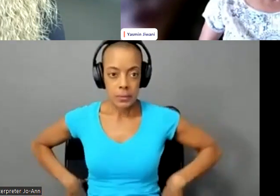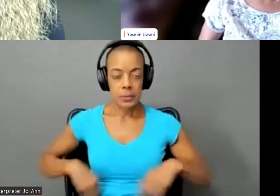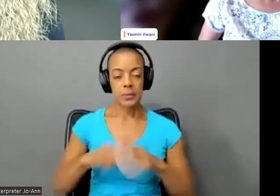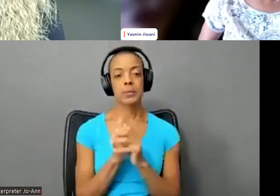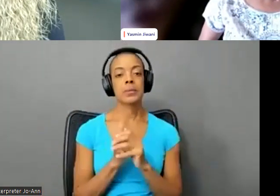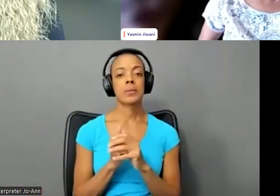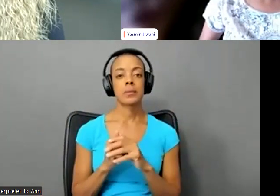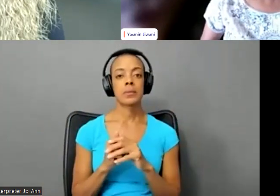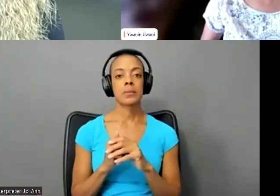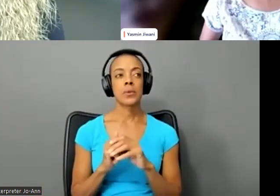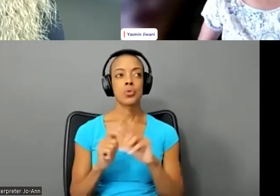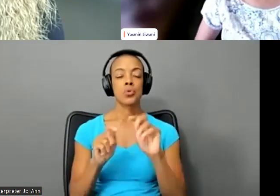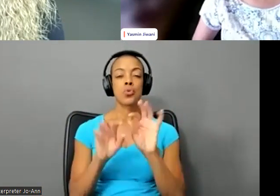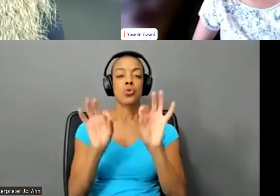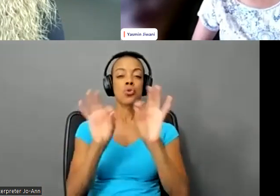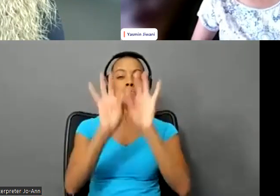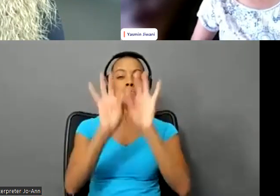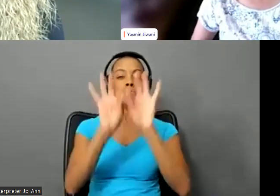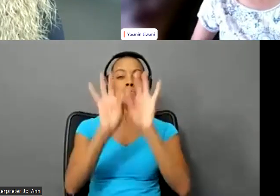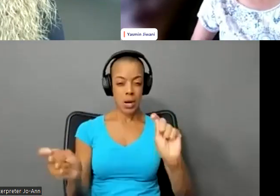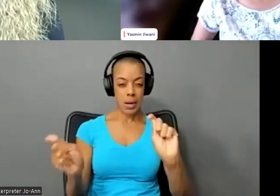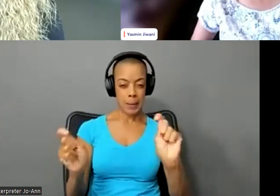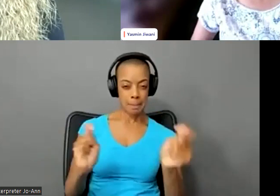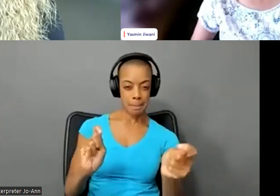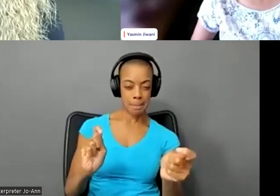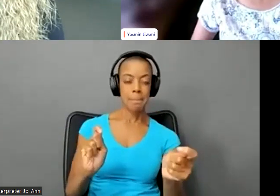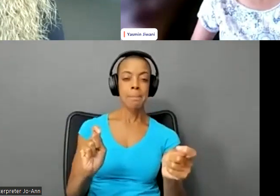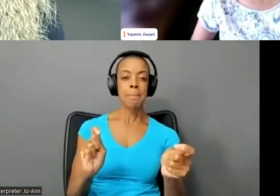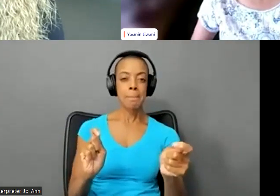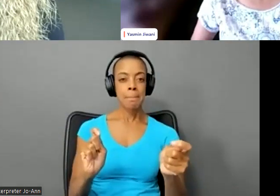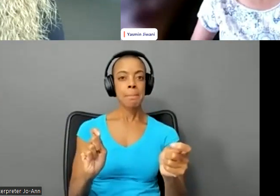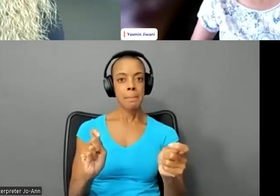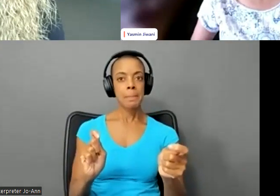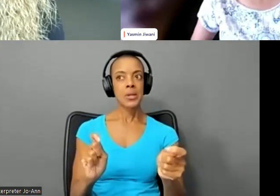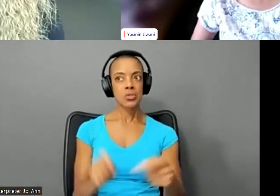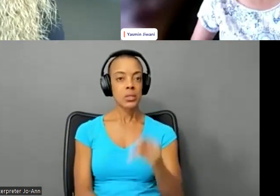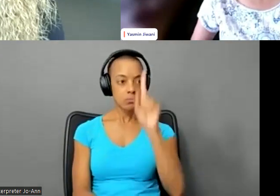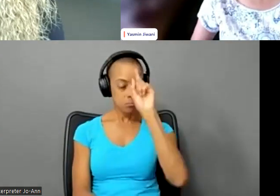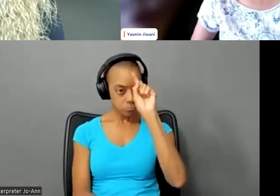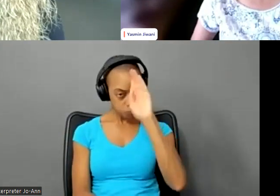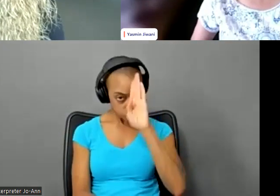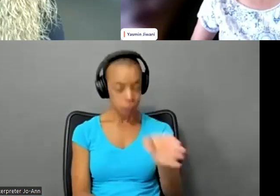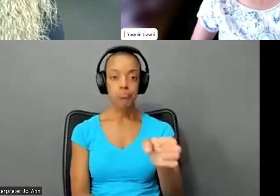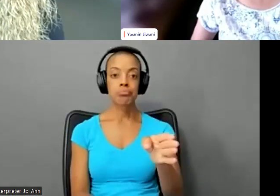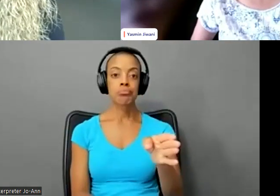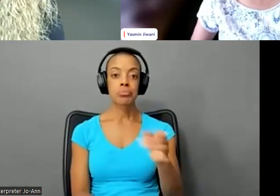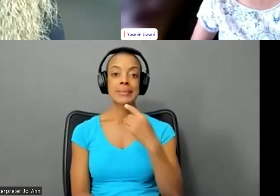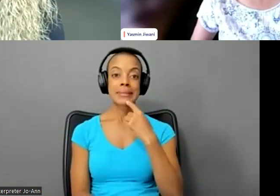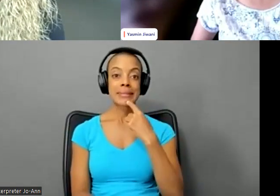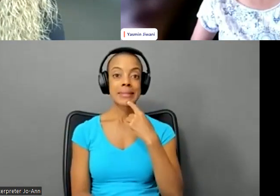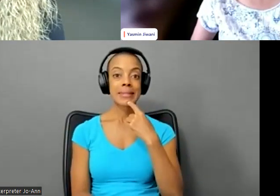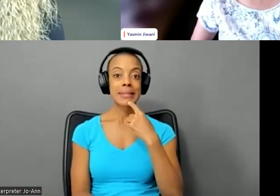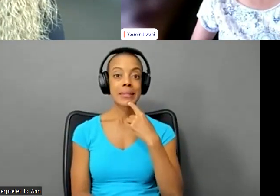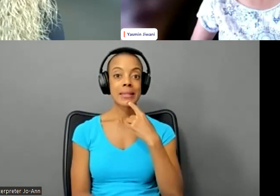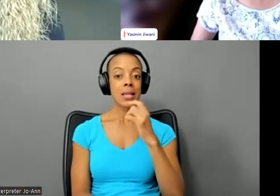important, is to really deliberately, explicitly say to reporters, we need to focus not on the women's choices